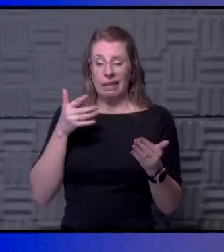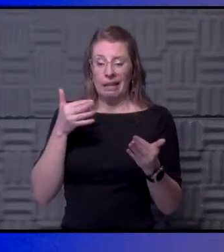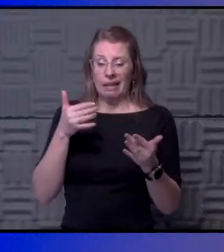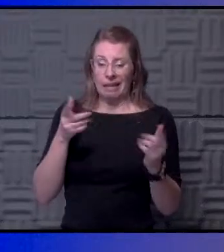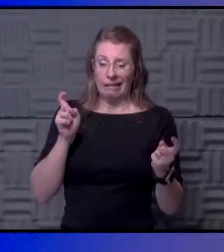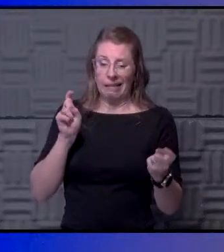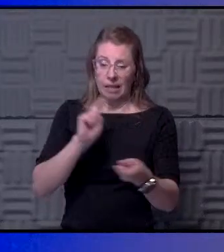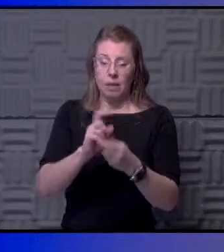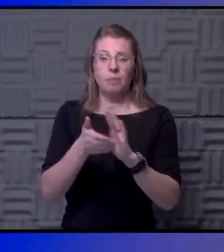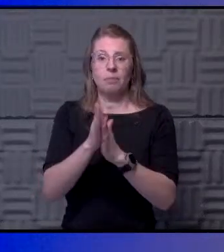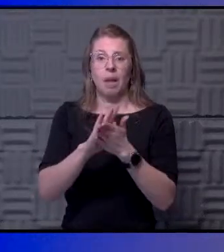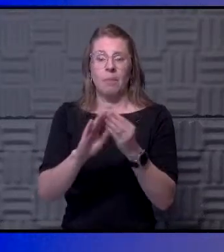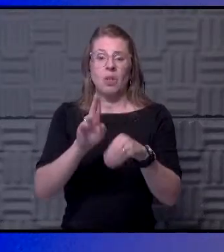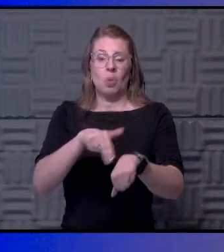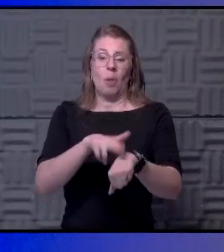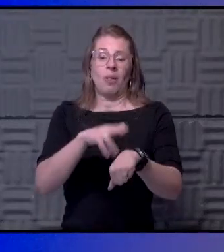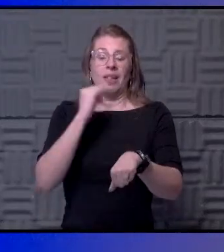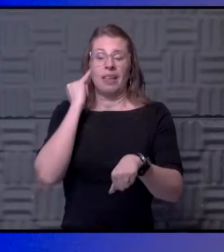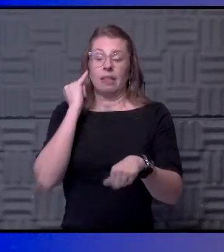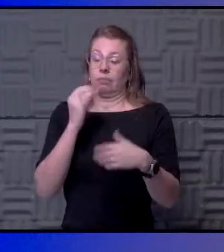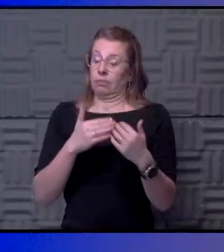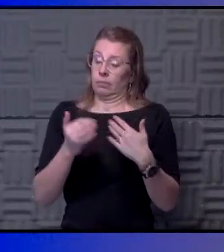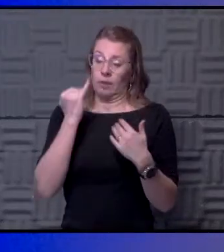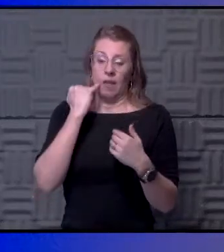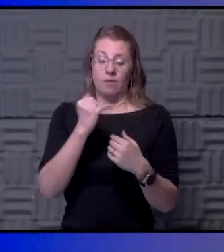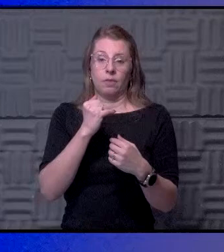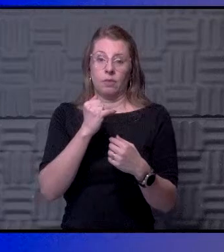if it's not the right time. We know we got,